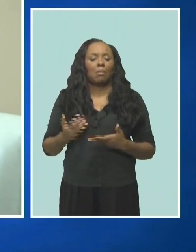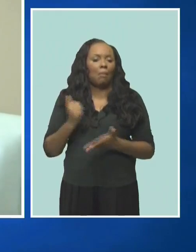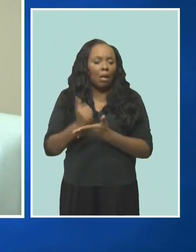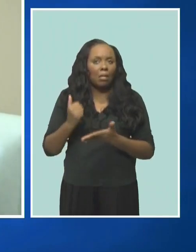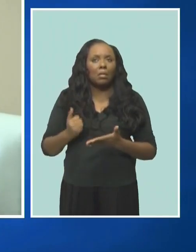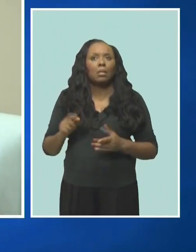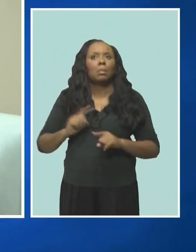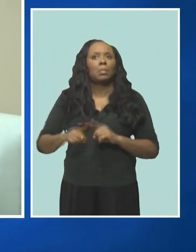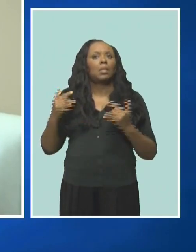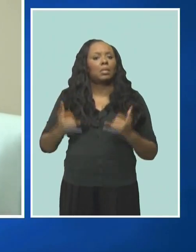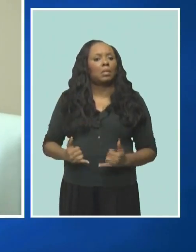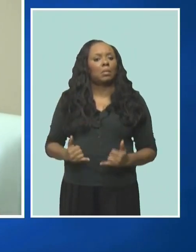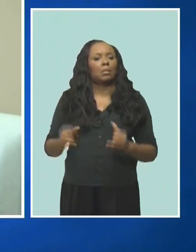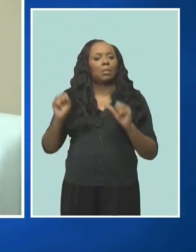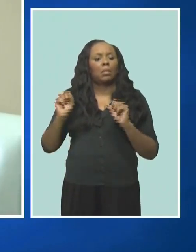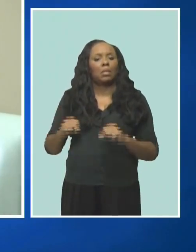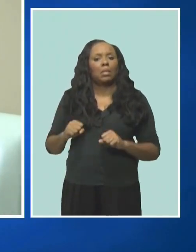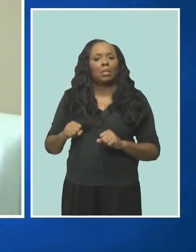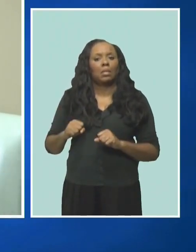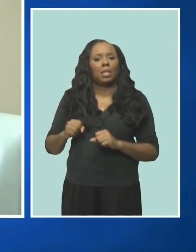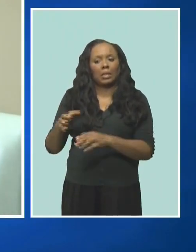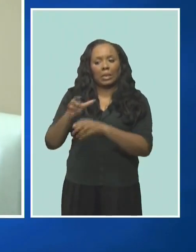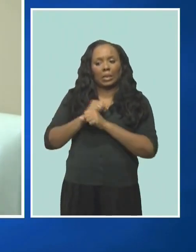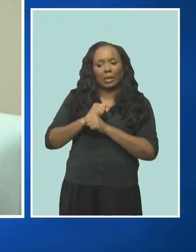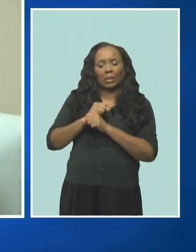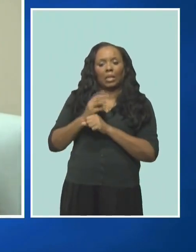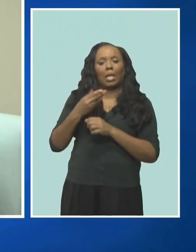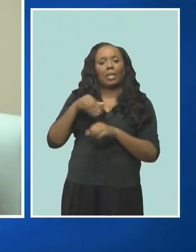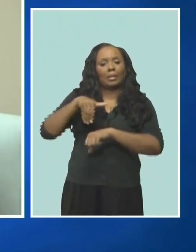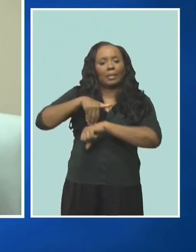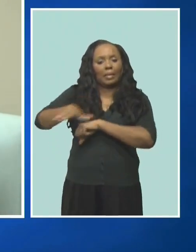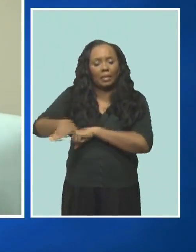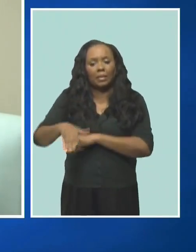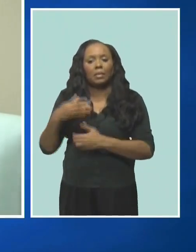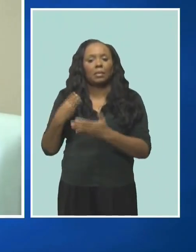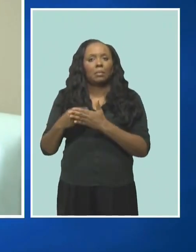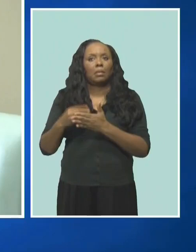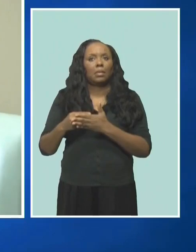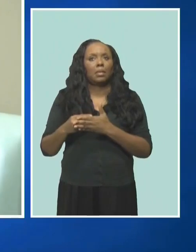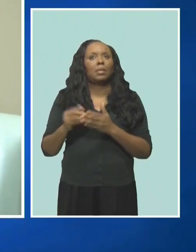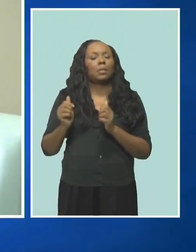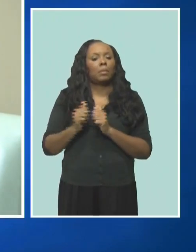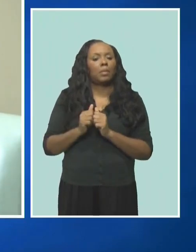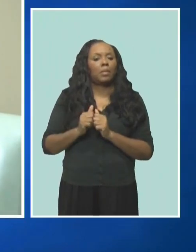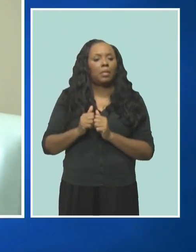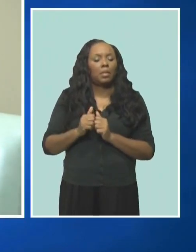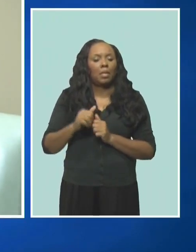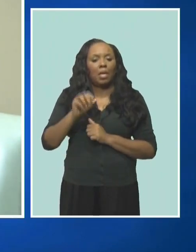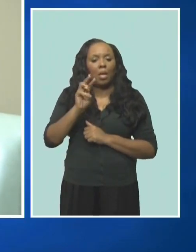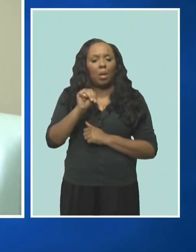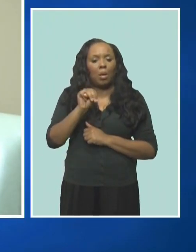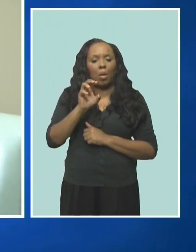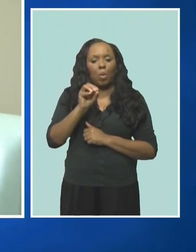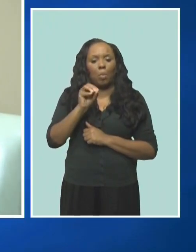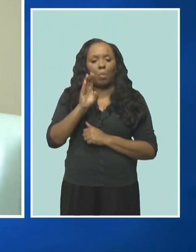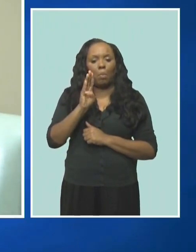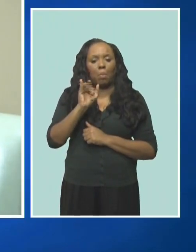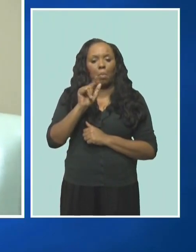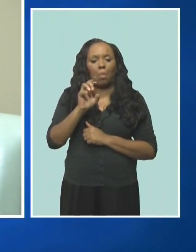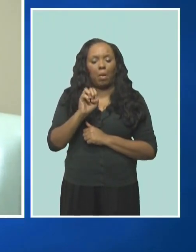to receive payments and to send payments using the mobile wallet. So this is really transformation, and this is something